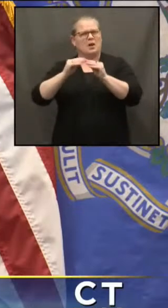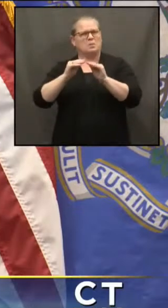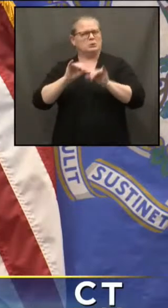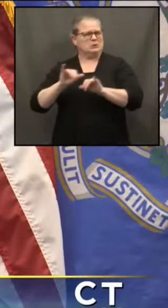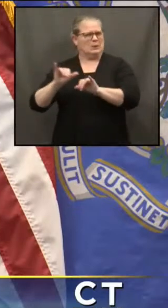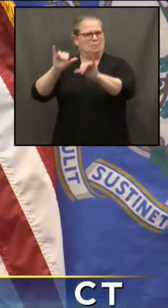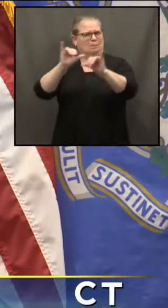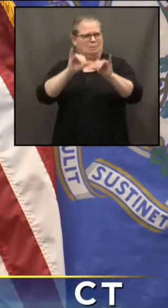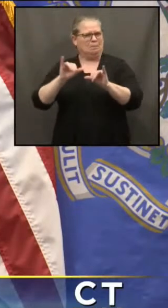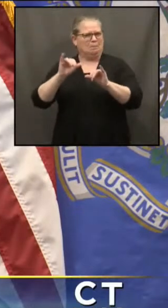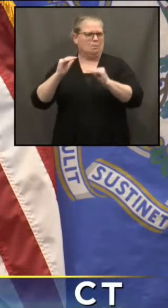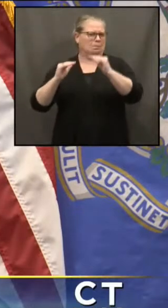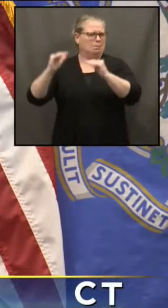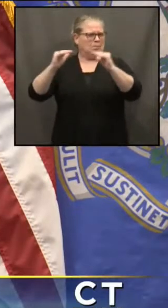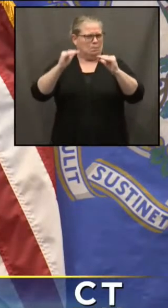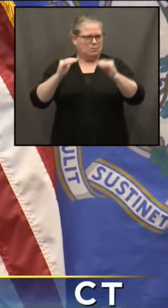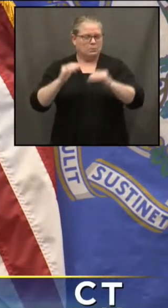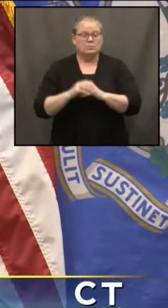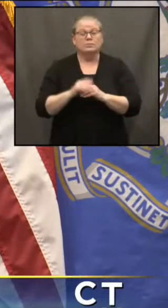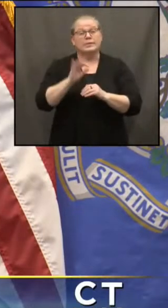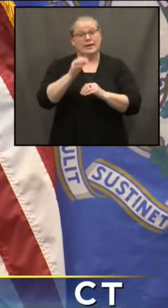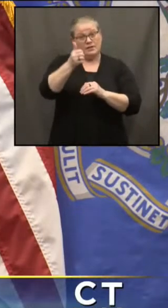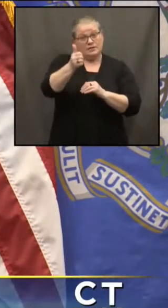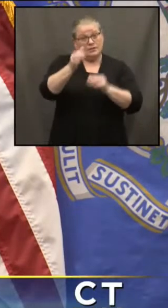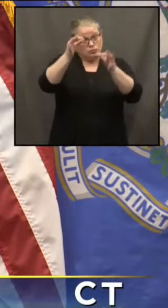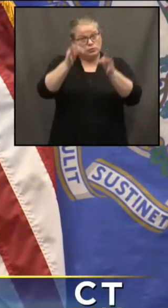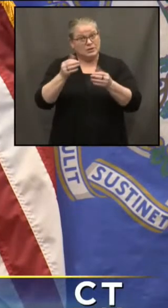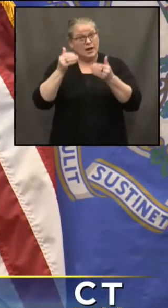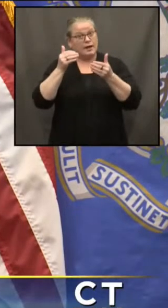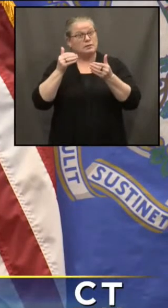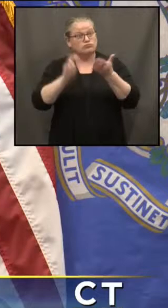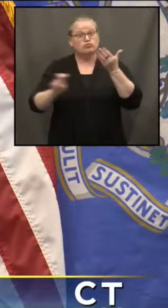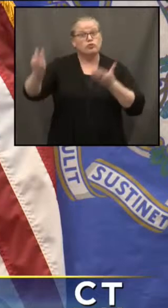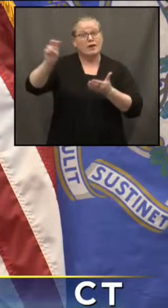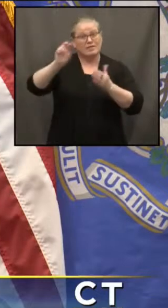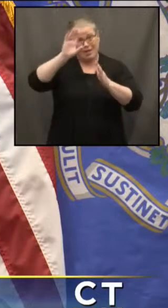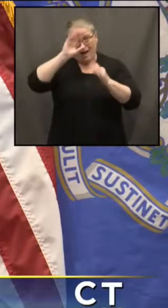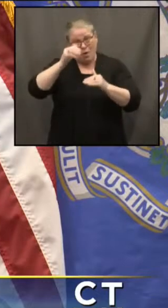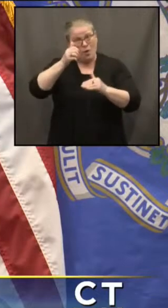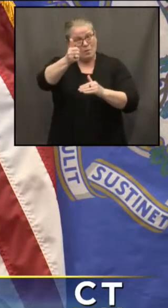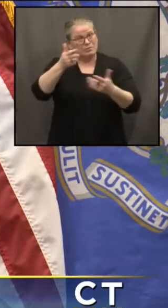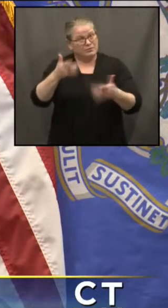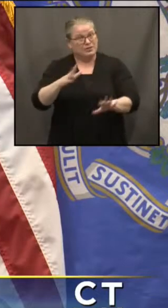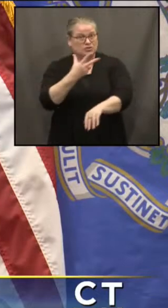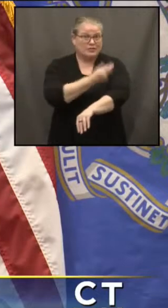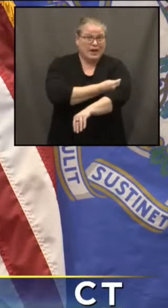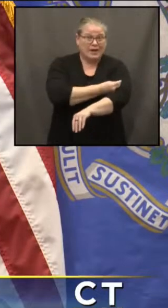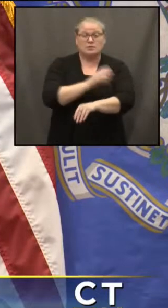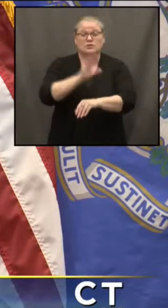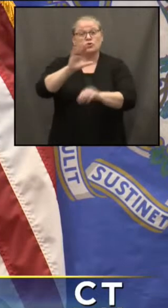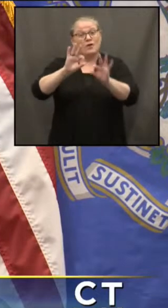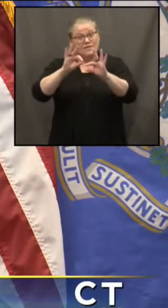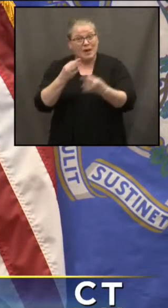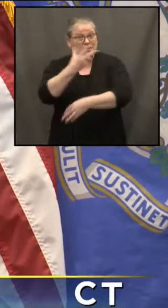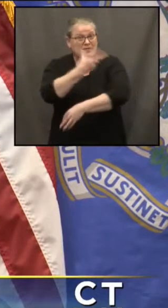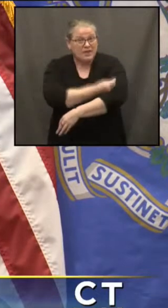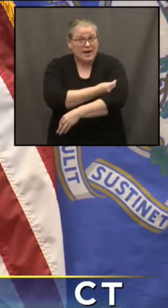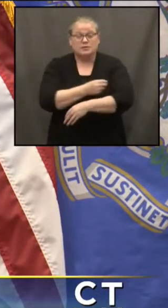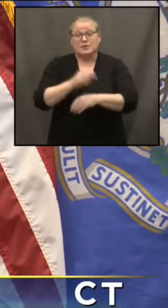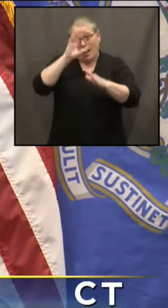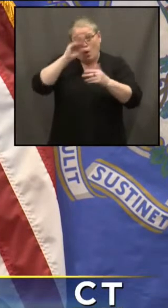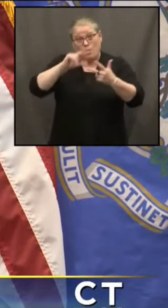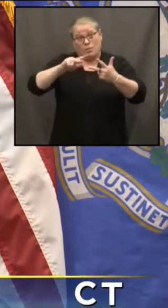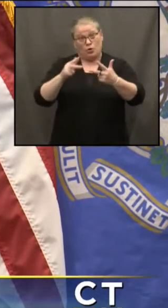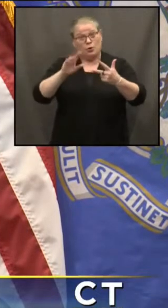I hope your family's been vaccinated. I hope you've gotten that booster. I think you can afford to travel, but you can afford to travel safely. That's the best